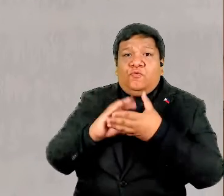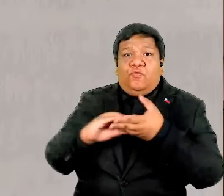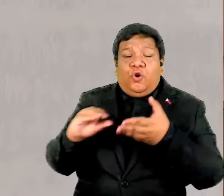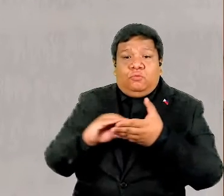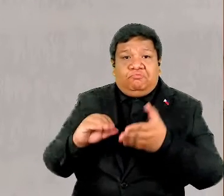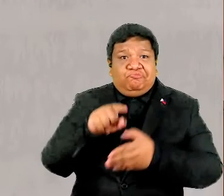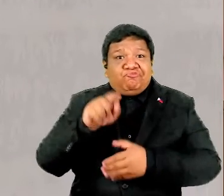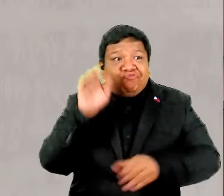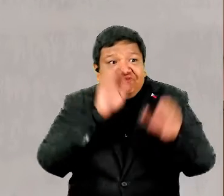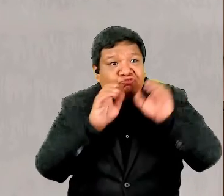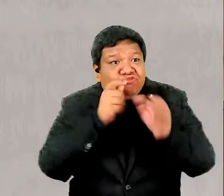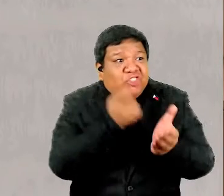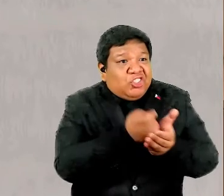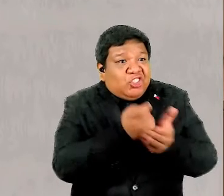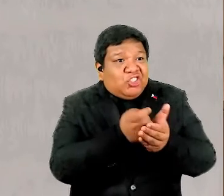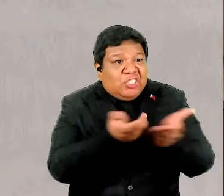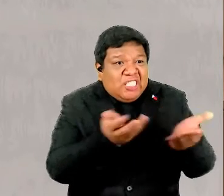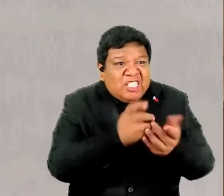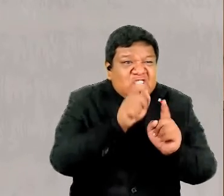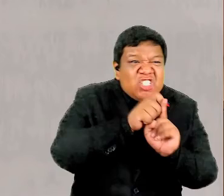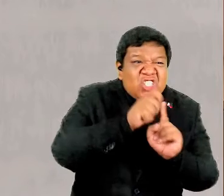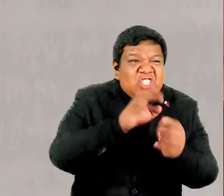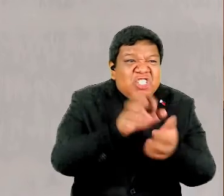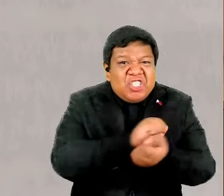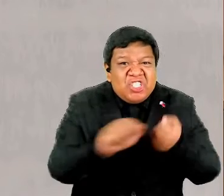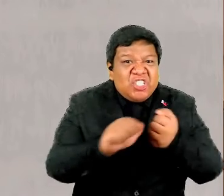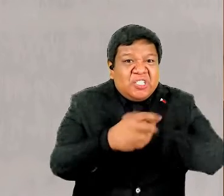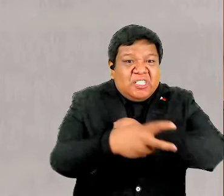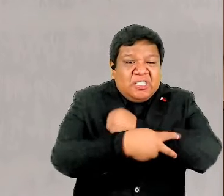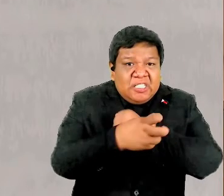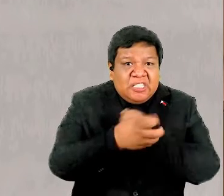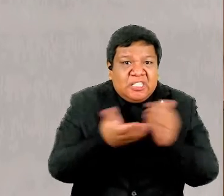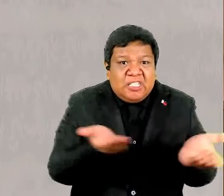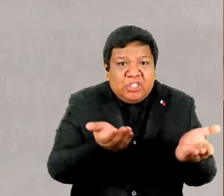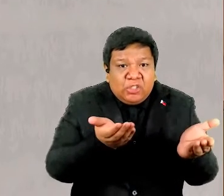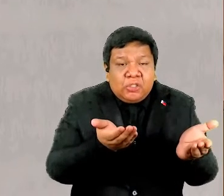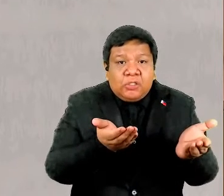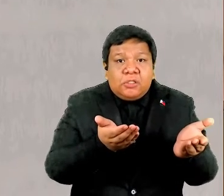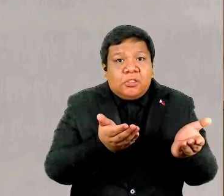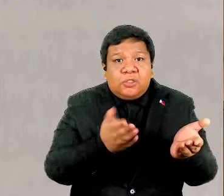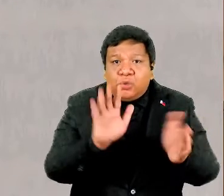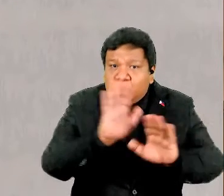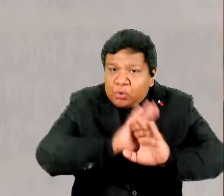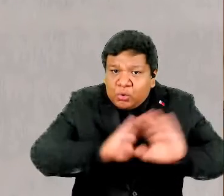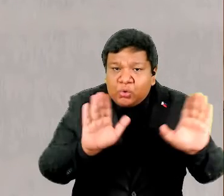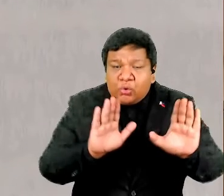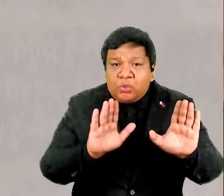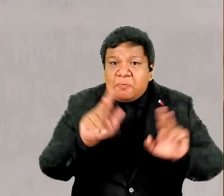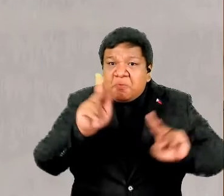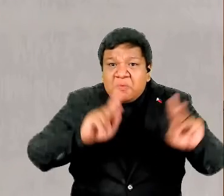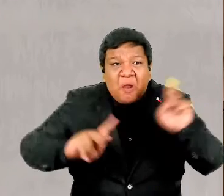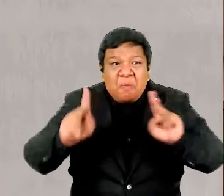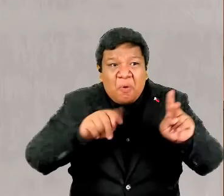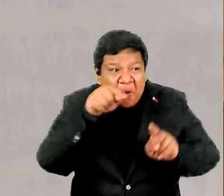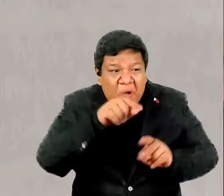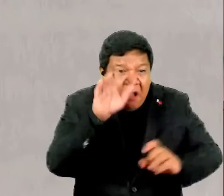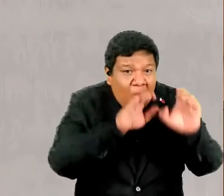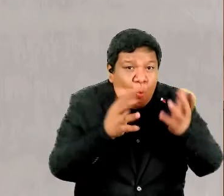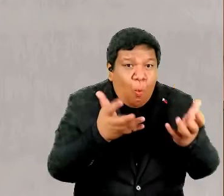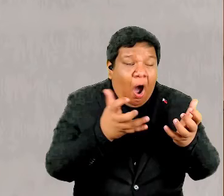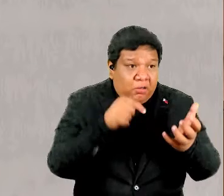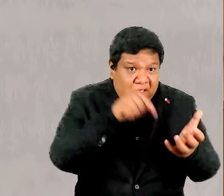where moth and rust destroy and where thieves break in and steal. Most of all, people seek the things that do not really